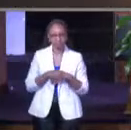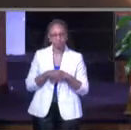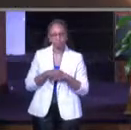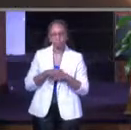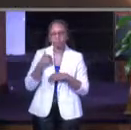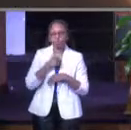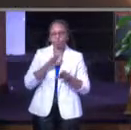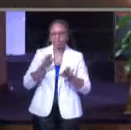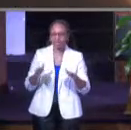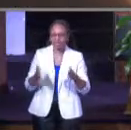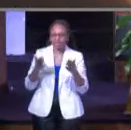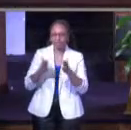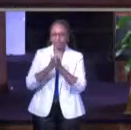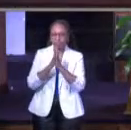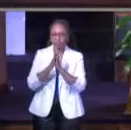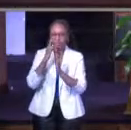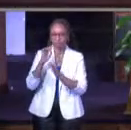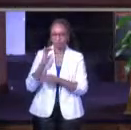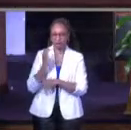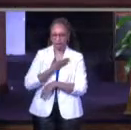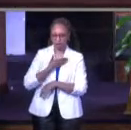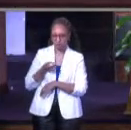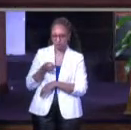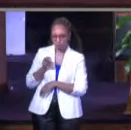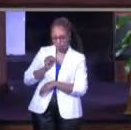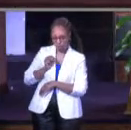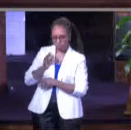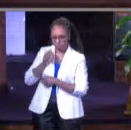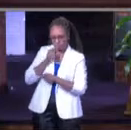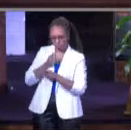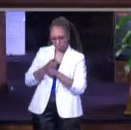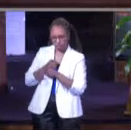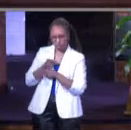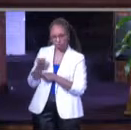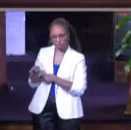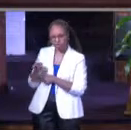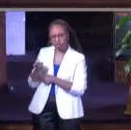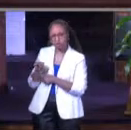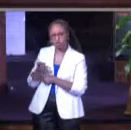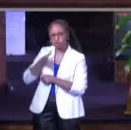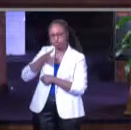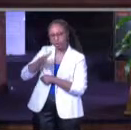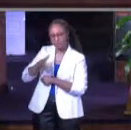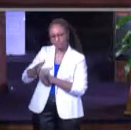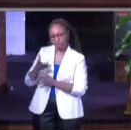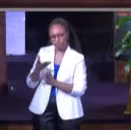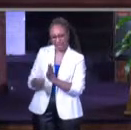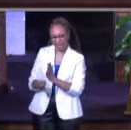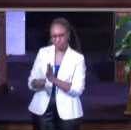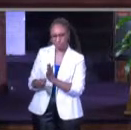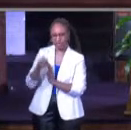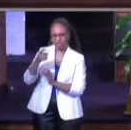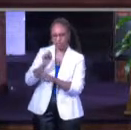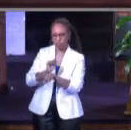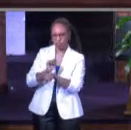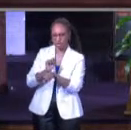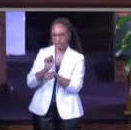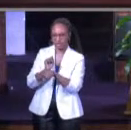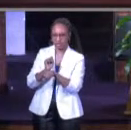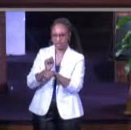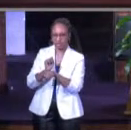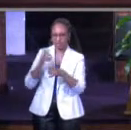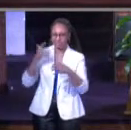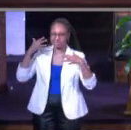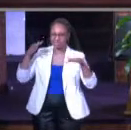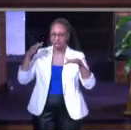We lift up prayers for our own brother Eric Denson, whose grandmother passed away this week. He's working sound. He's our member. And so we pray for